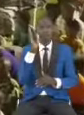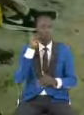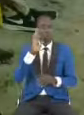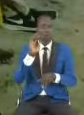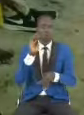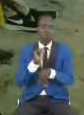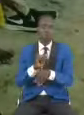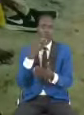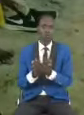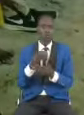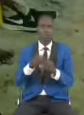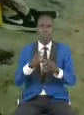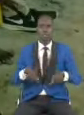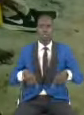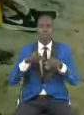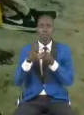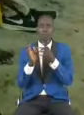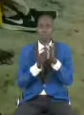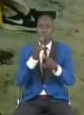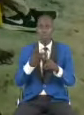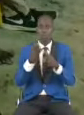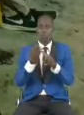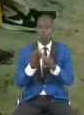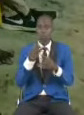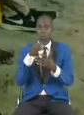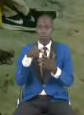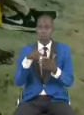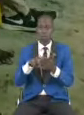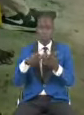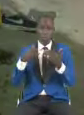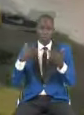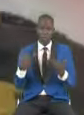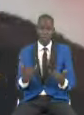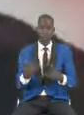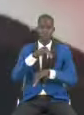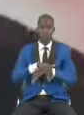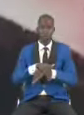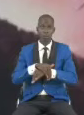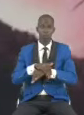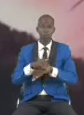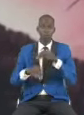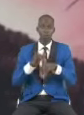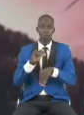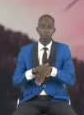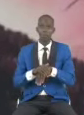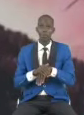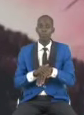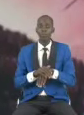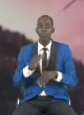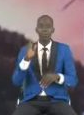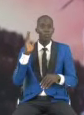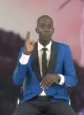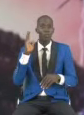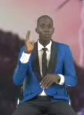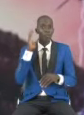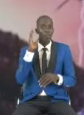life. From tonight, the power of the Lord for this present hour will